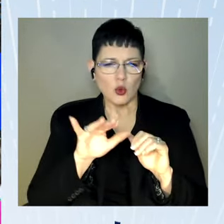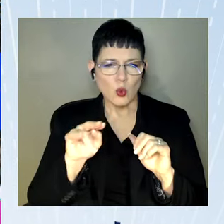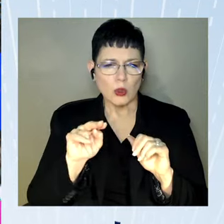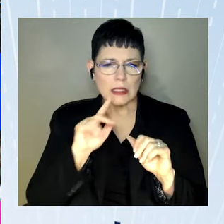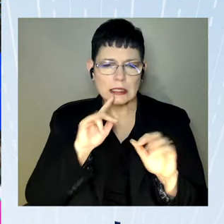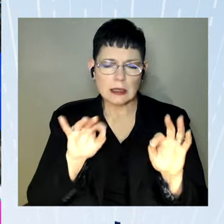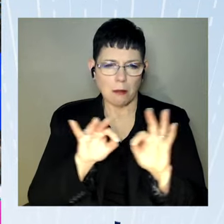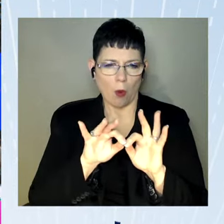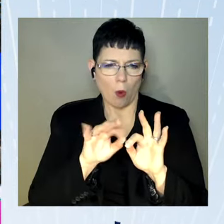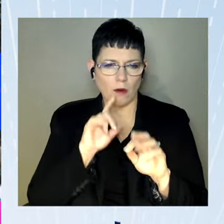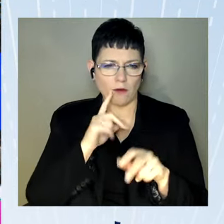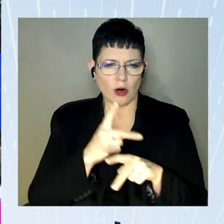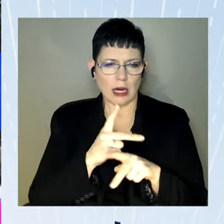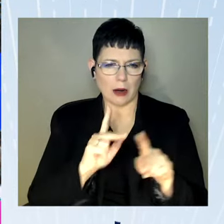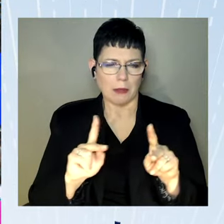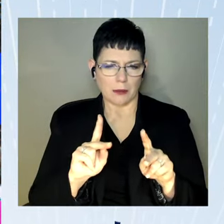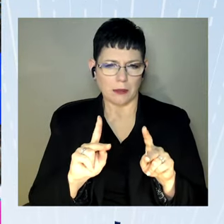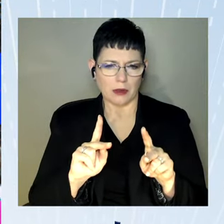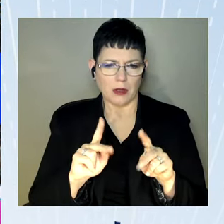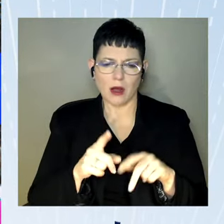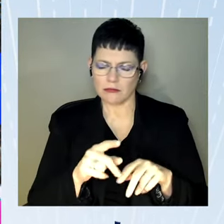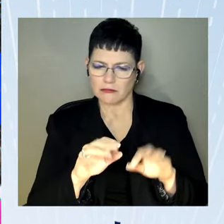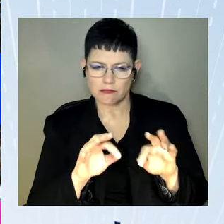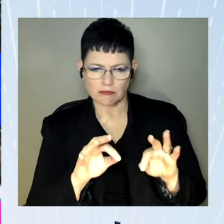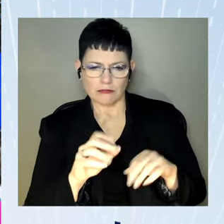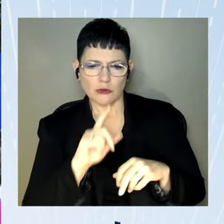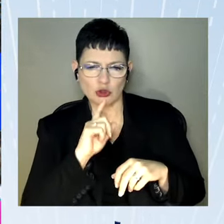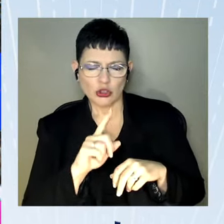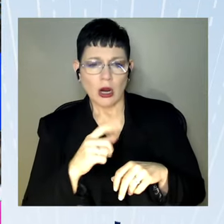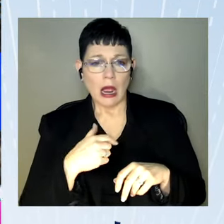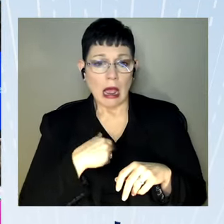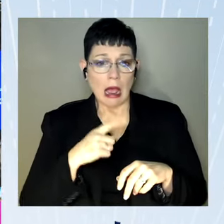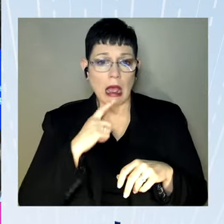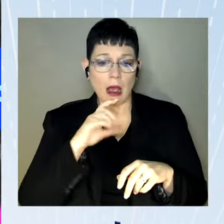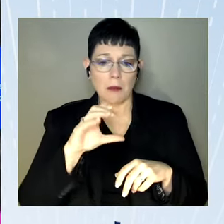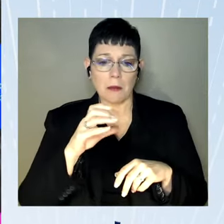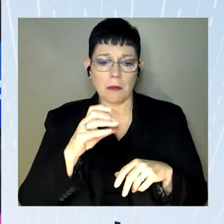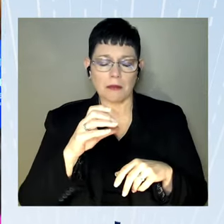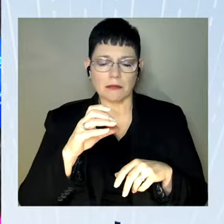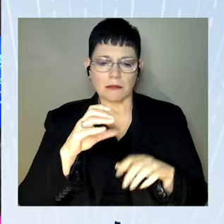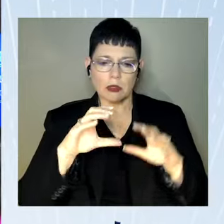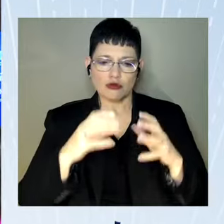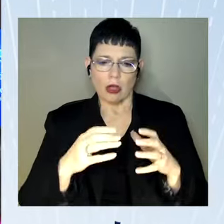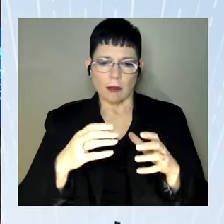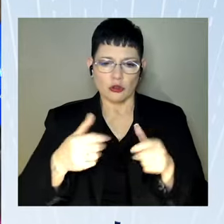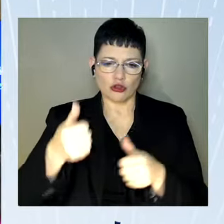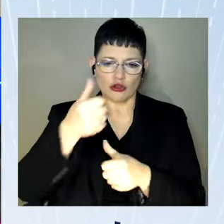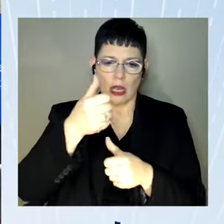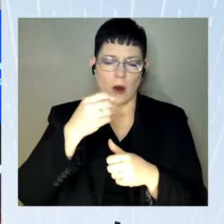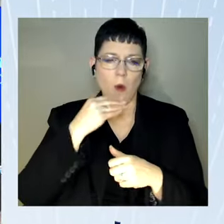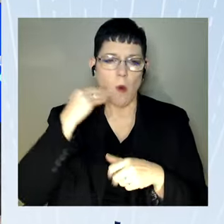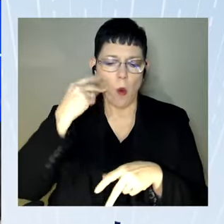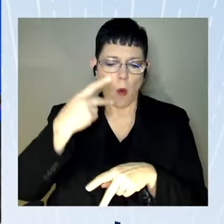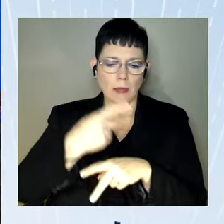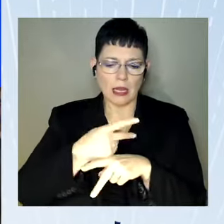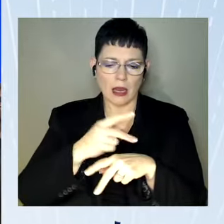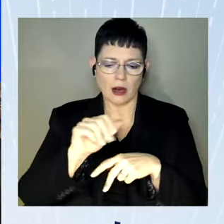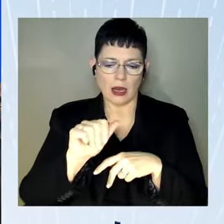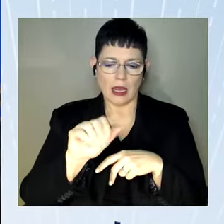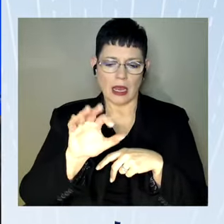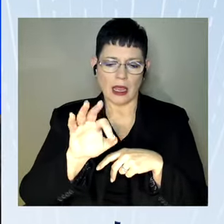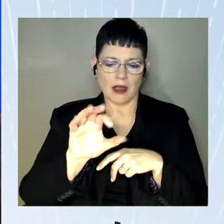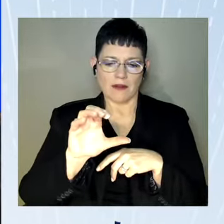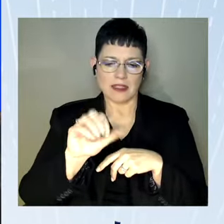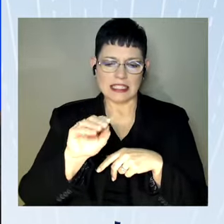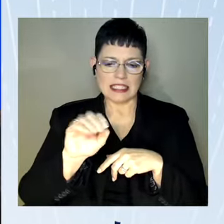workers. Right. So I am the chapter chair of Home Care SEIU Virginia 512 in the